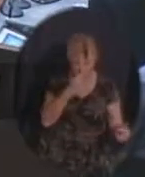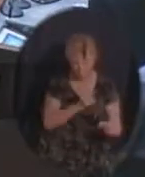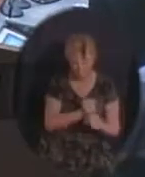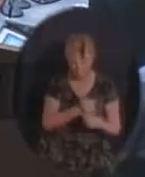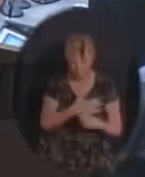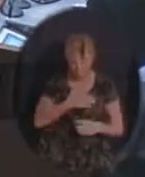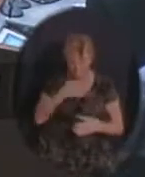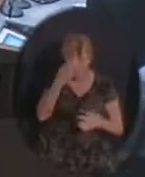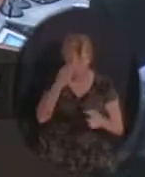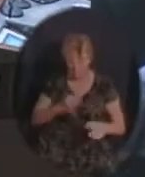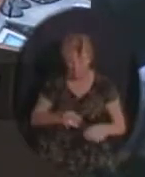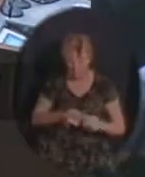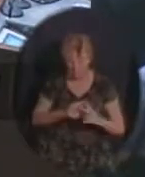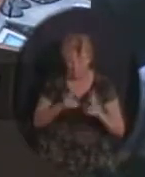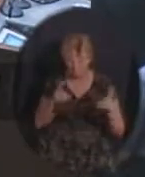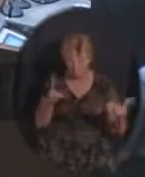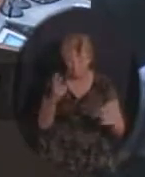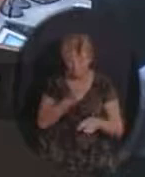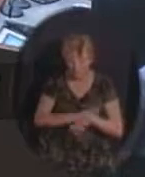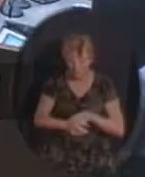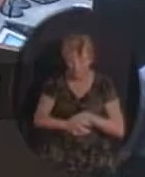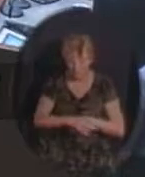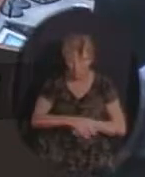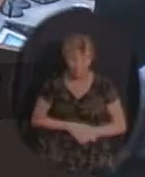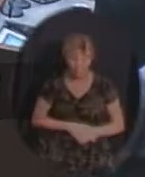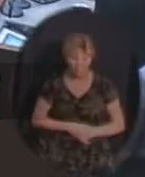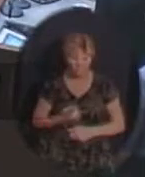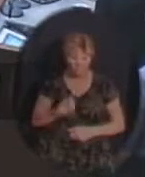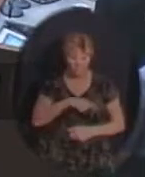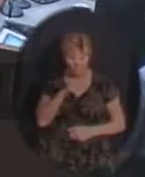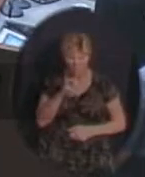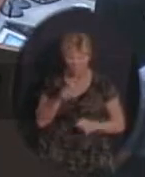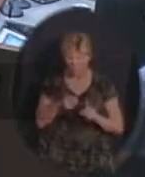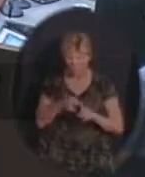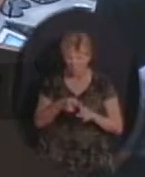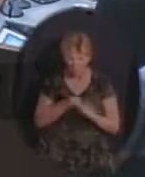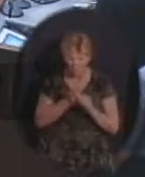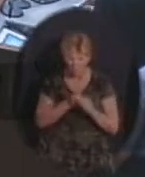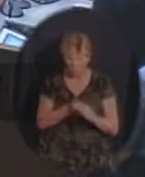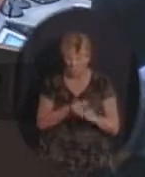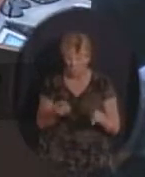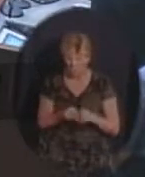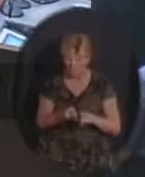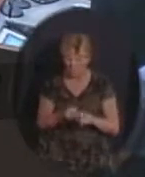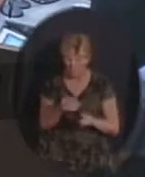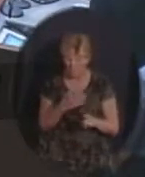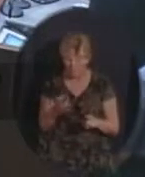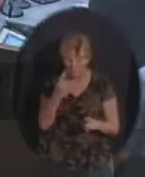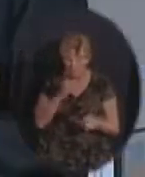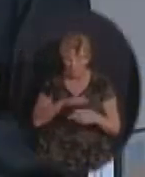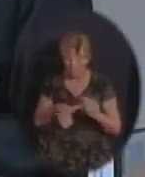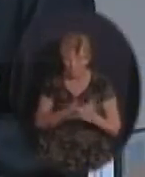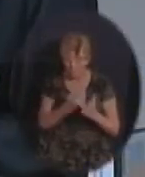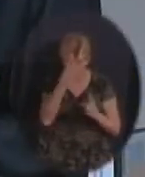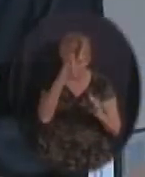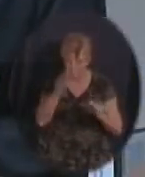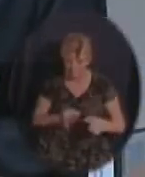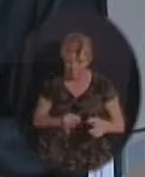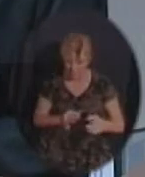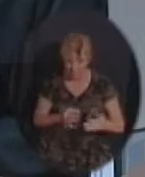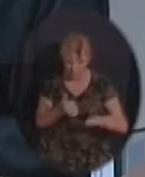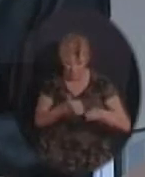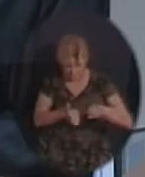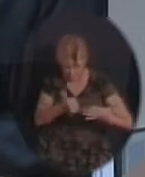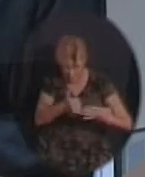all decisions, we have to have our criteria and what our top criteria is. If our criteria for a band and orchestra program that starts in elementary